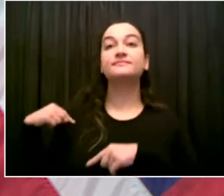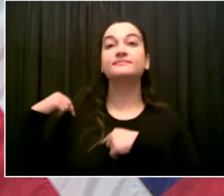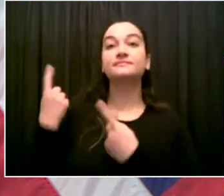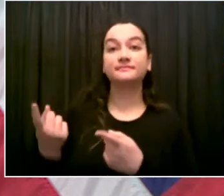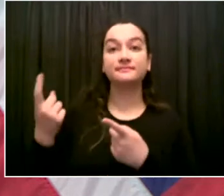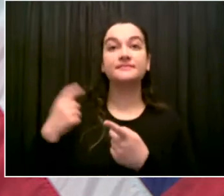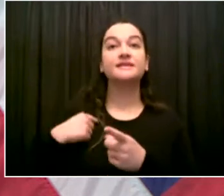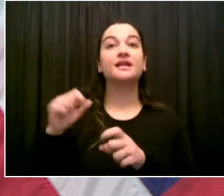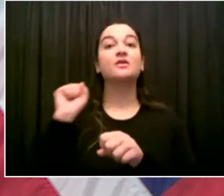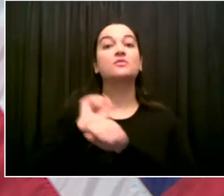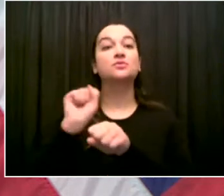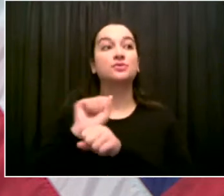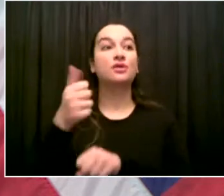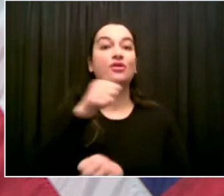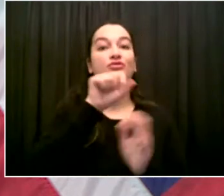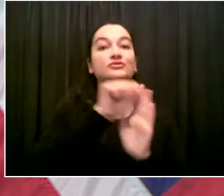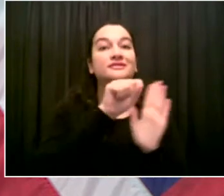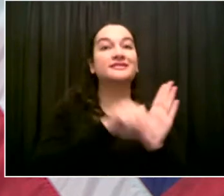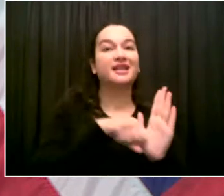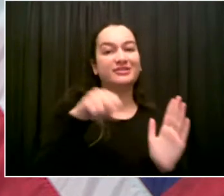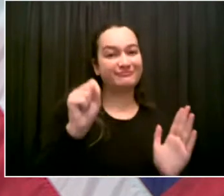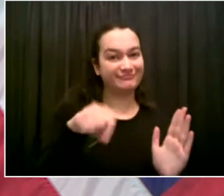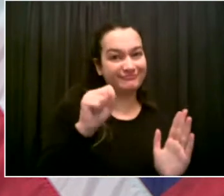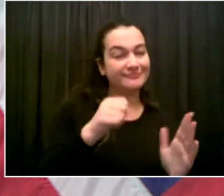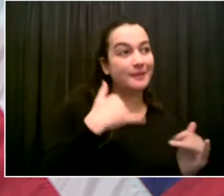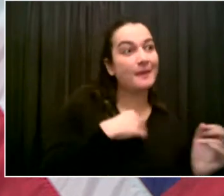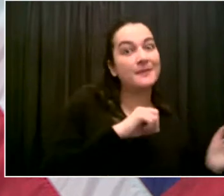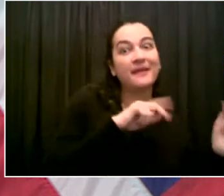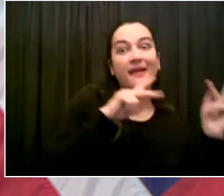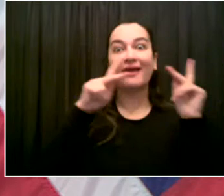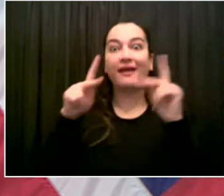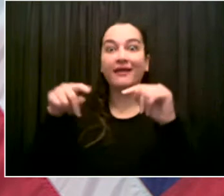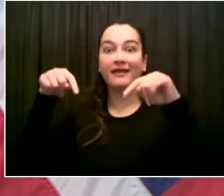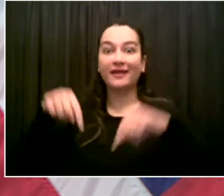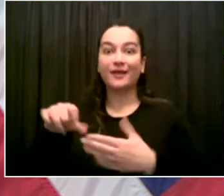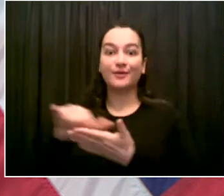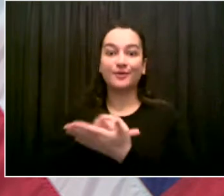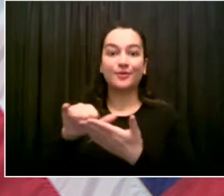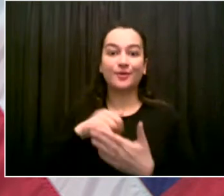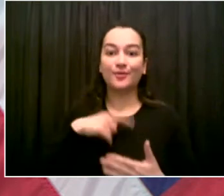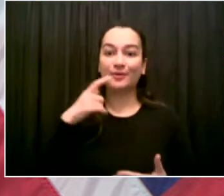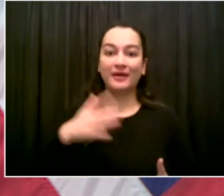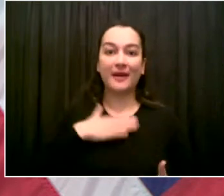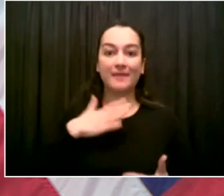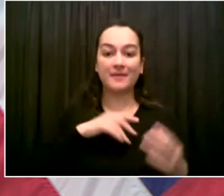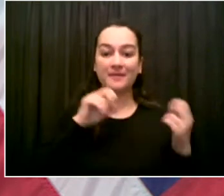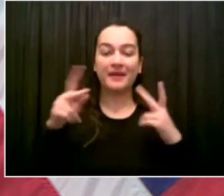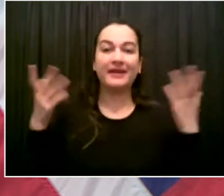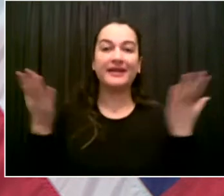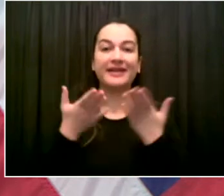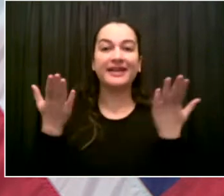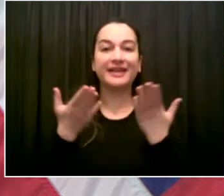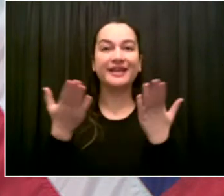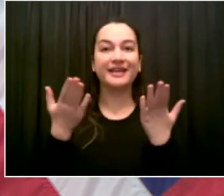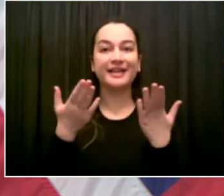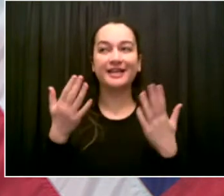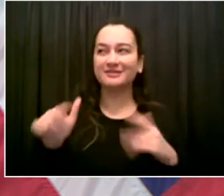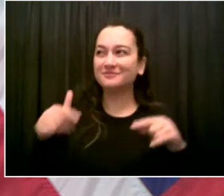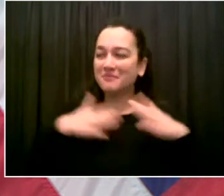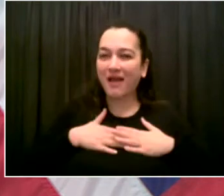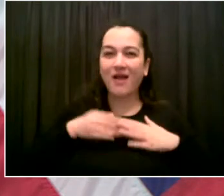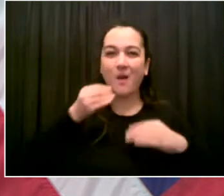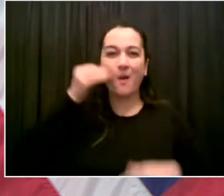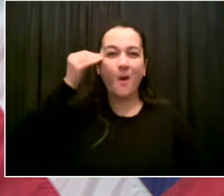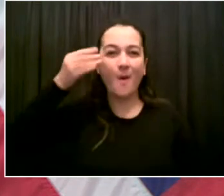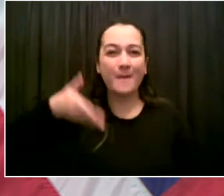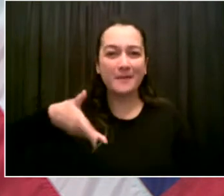work that Commissioner Criswell has put in motion and once again serve the great people in New York City as we recover from the COVID-19